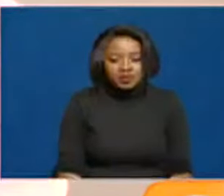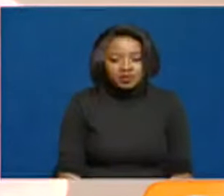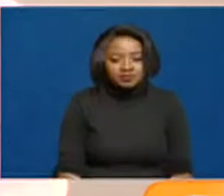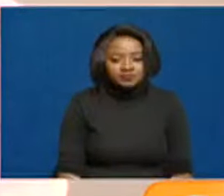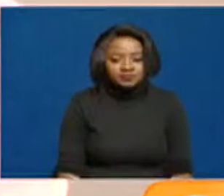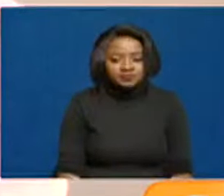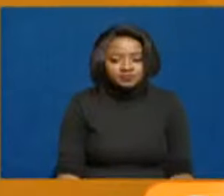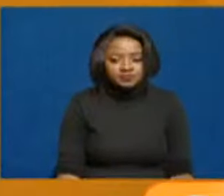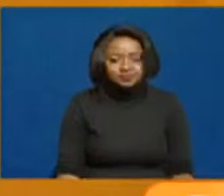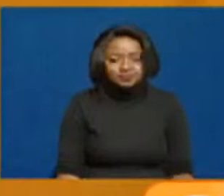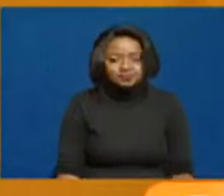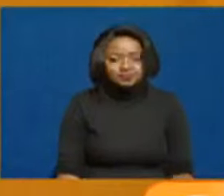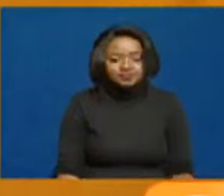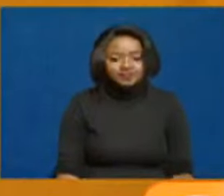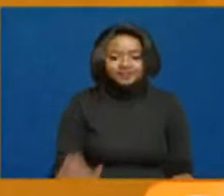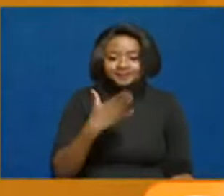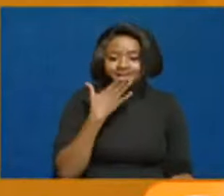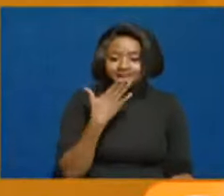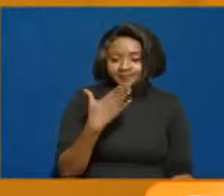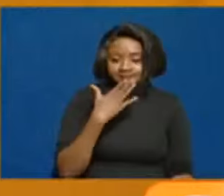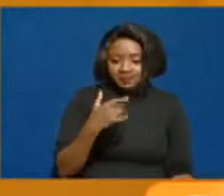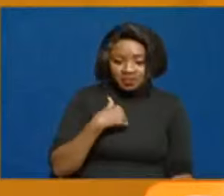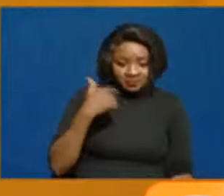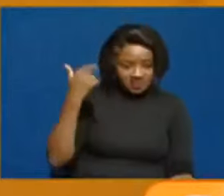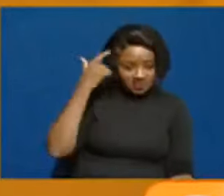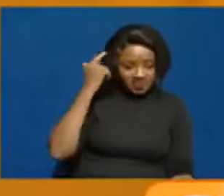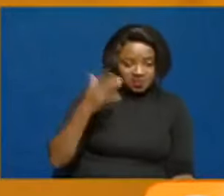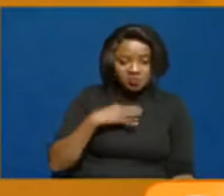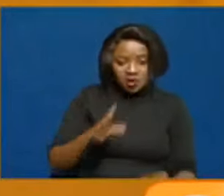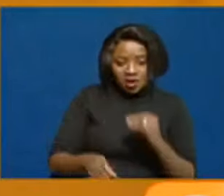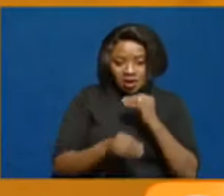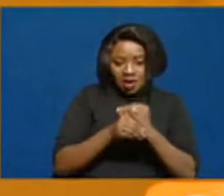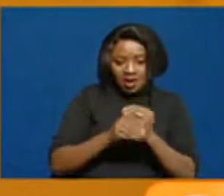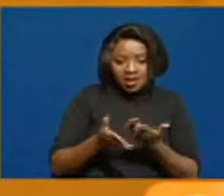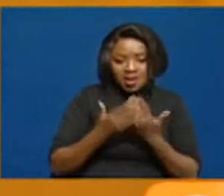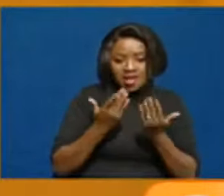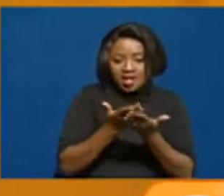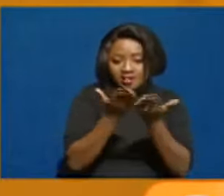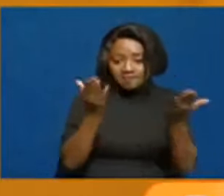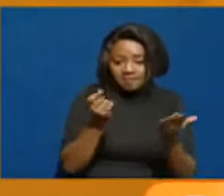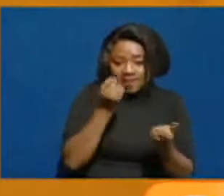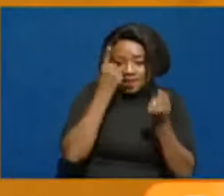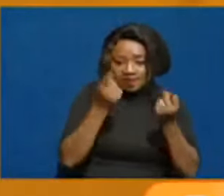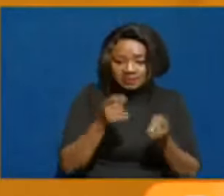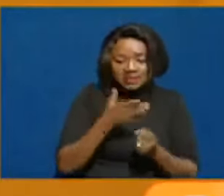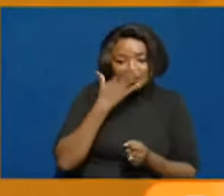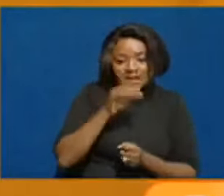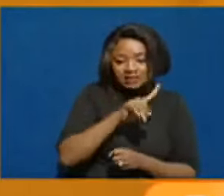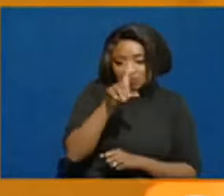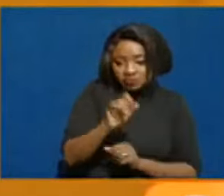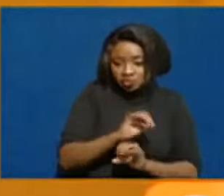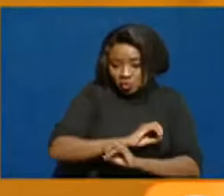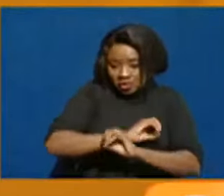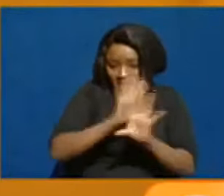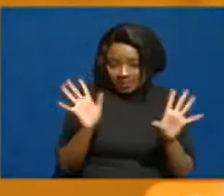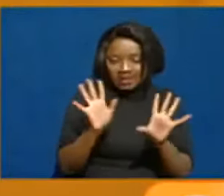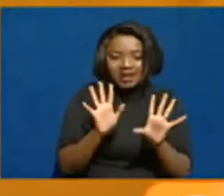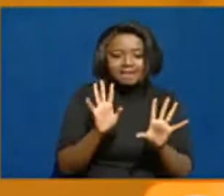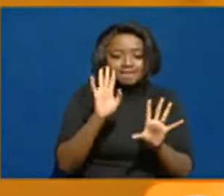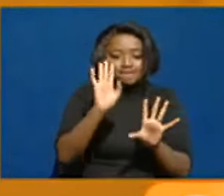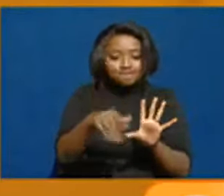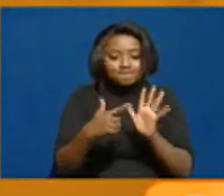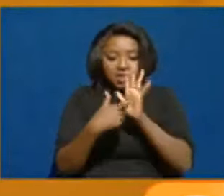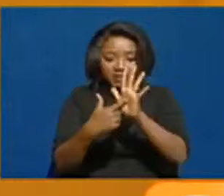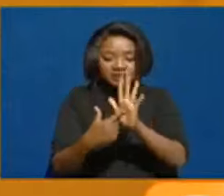Trevor. I think just to help us answer that question and try to put it into context, if you